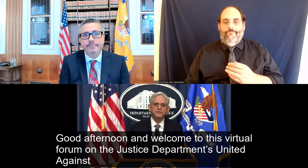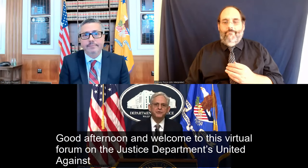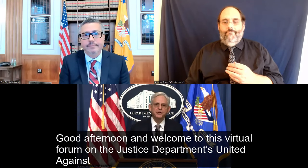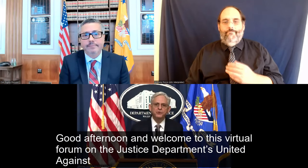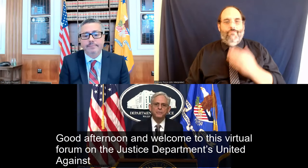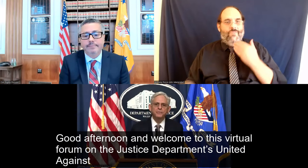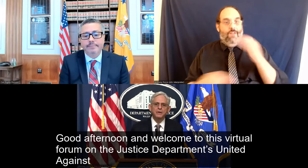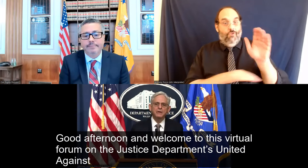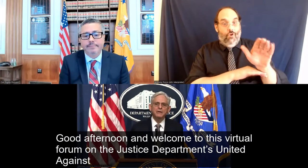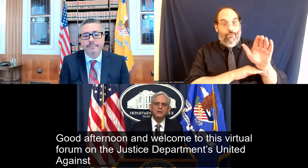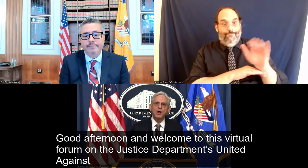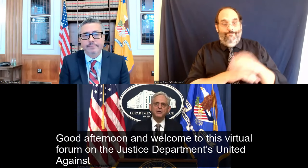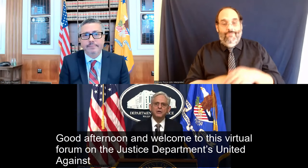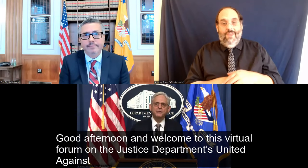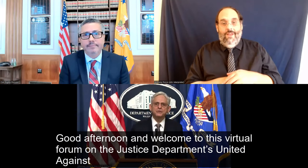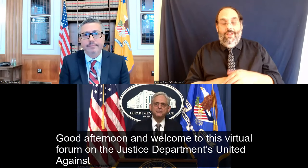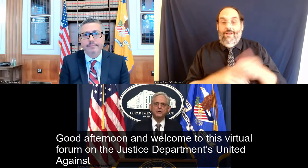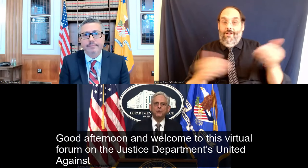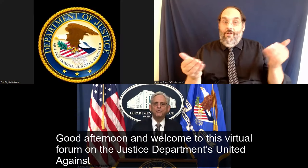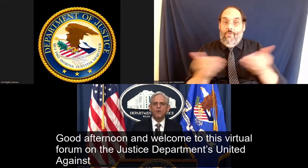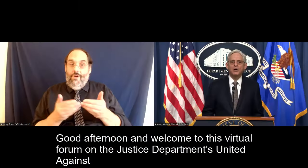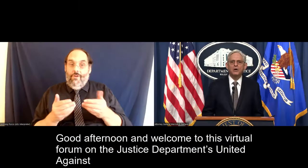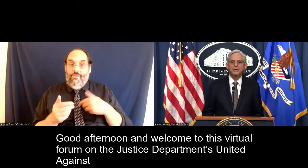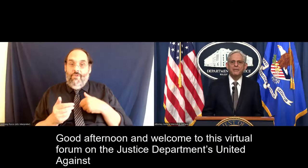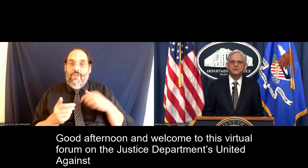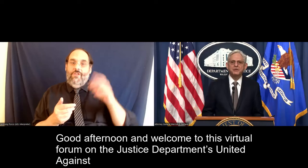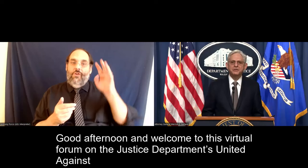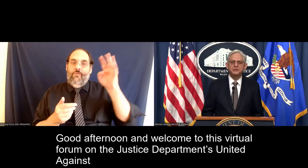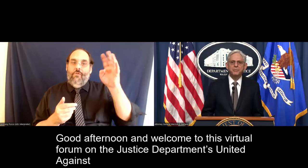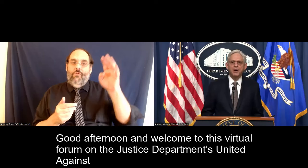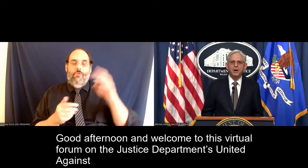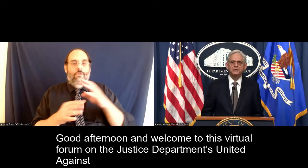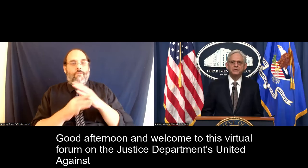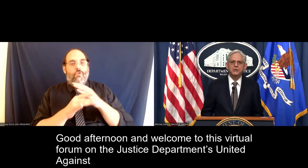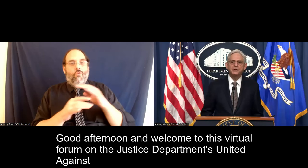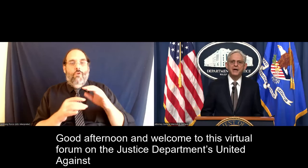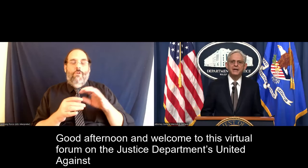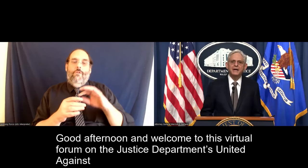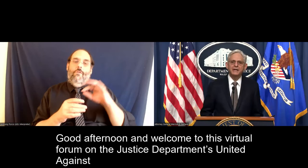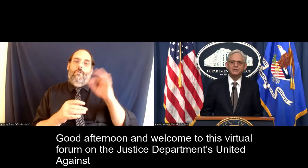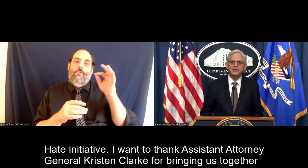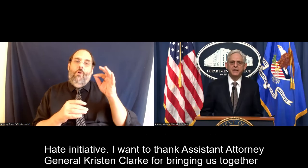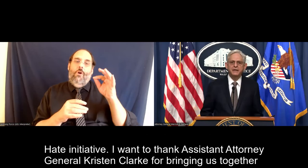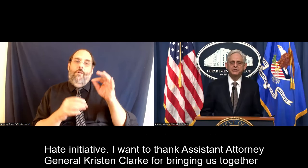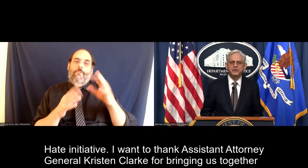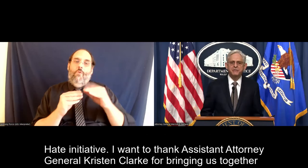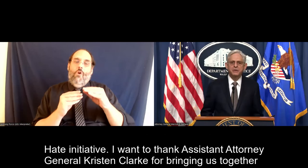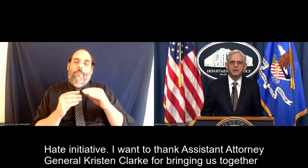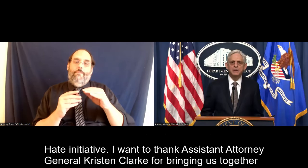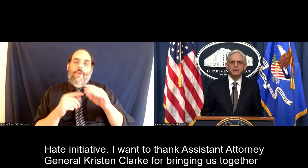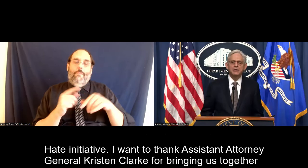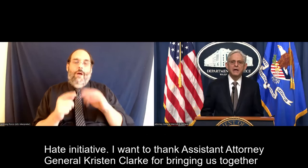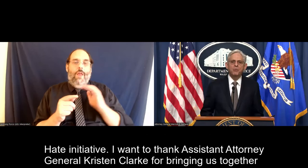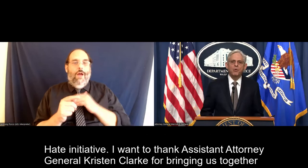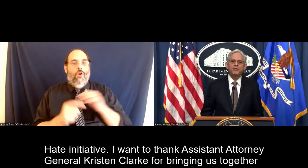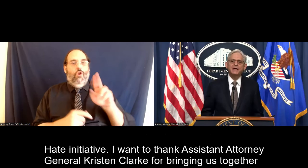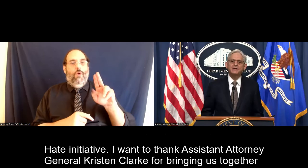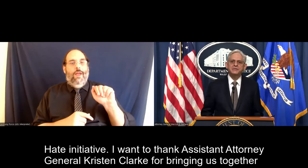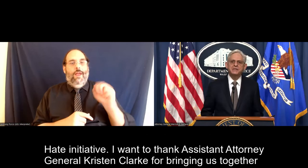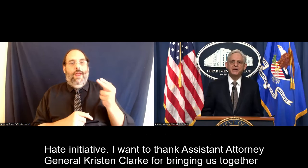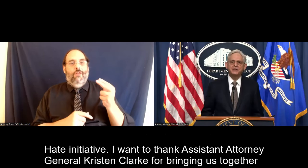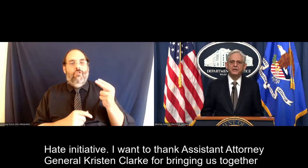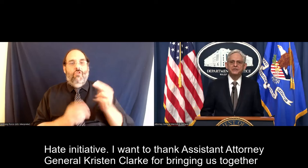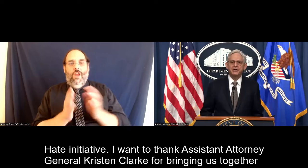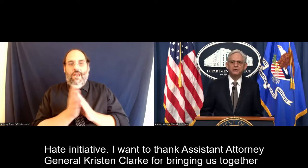Good afternoon, and welcome to this virtual forum on the Justice Department's United Against Hate initiative. I want to